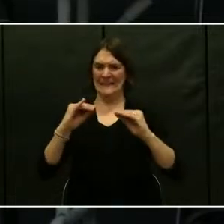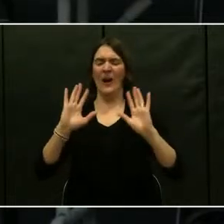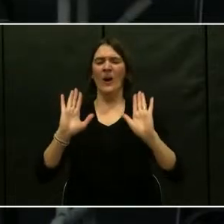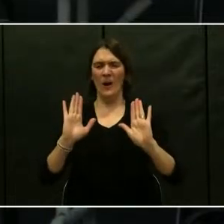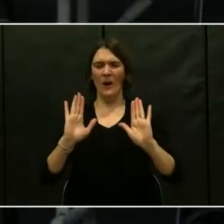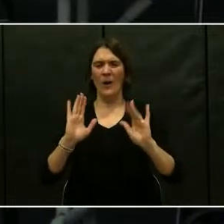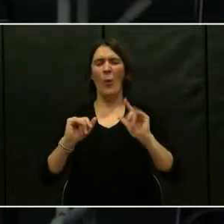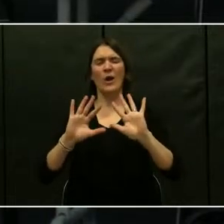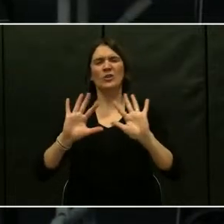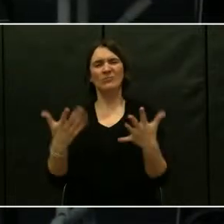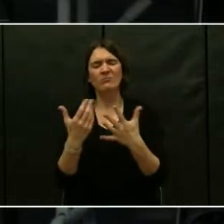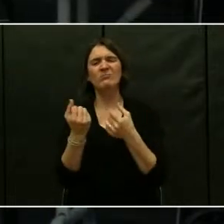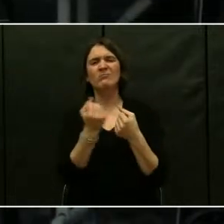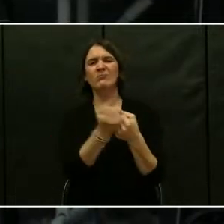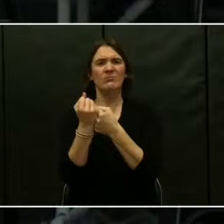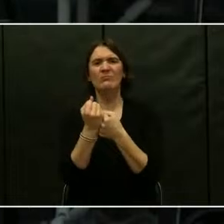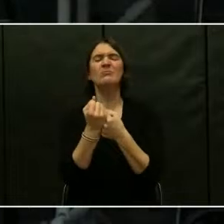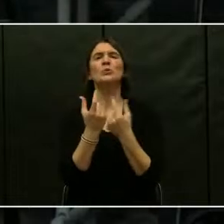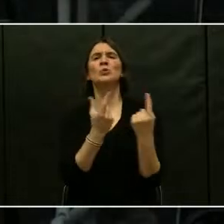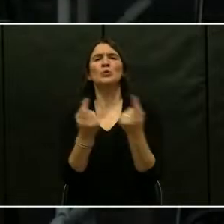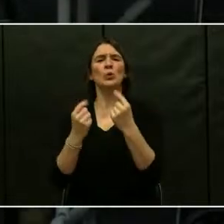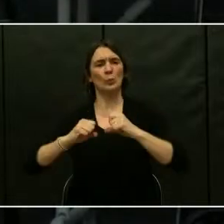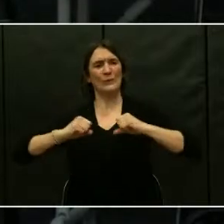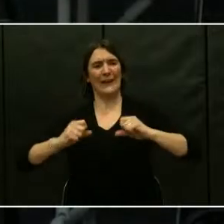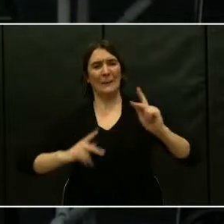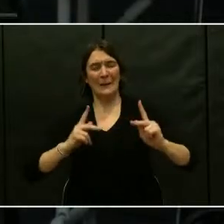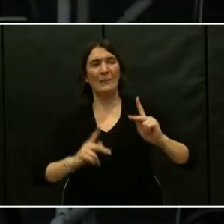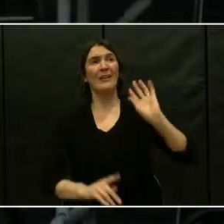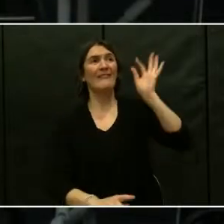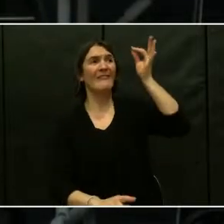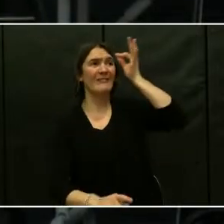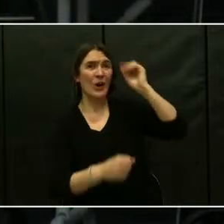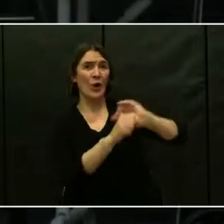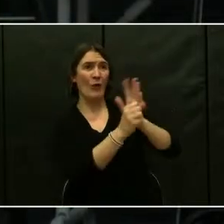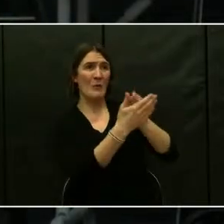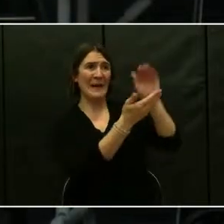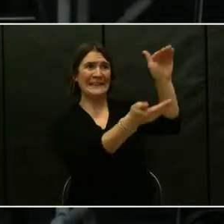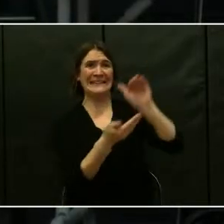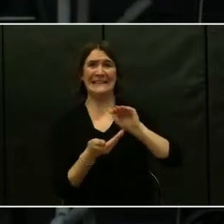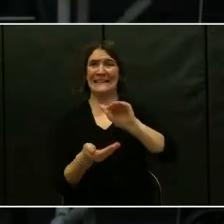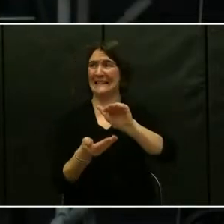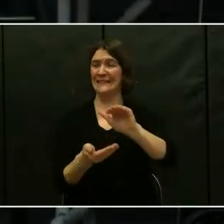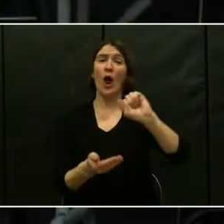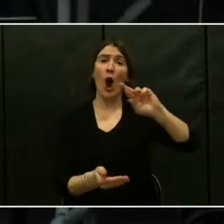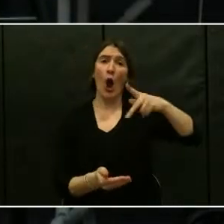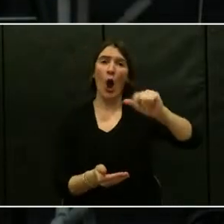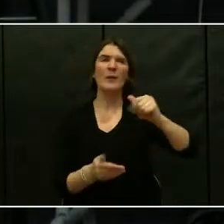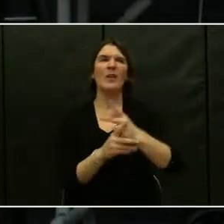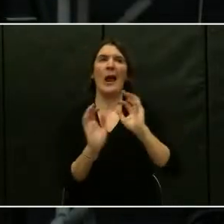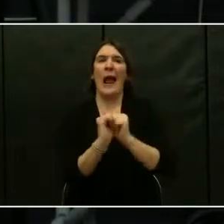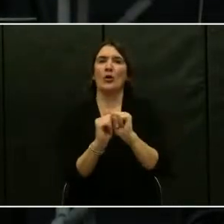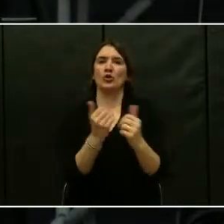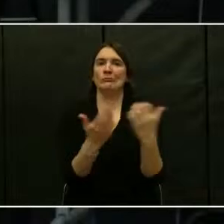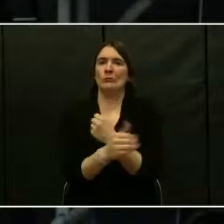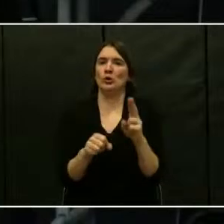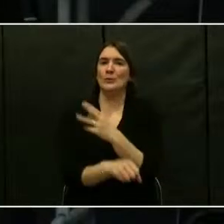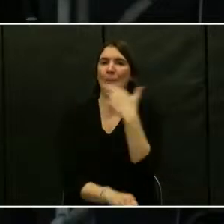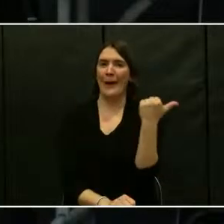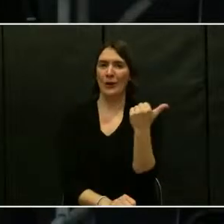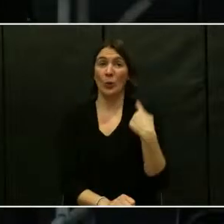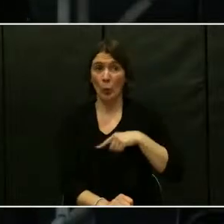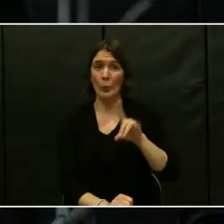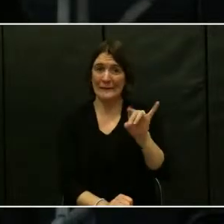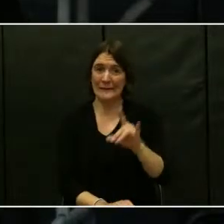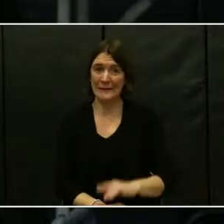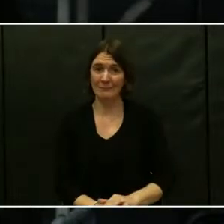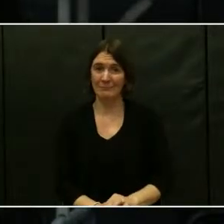firefighter positions while protecting Federal pandemic money AKA arpa funds now